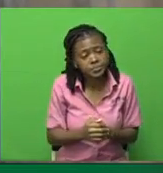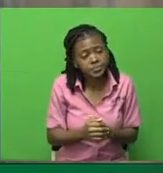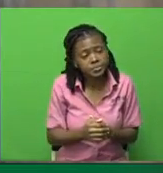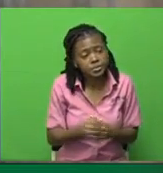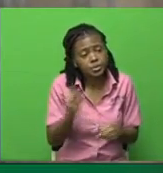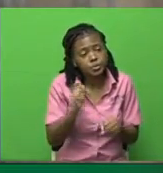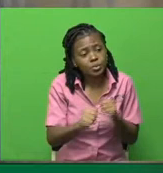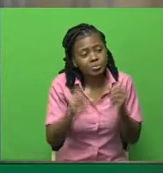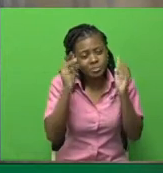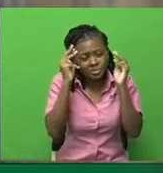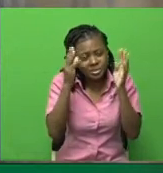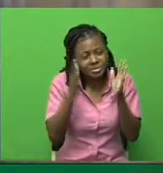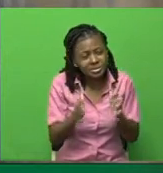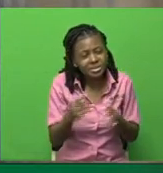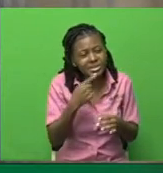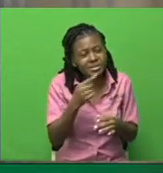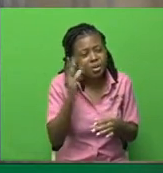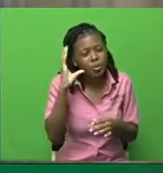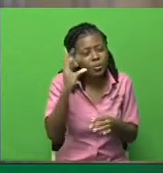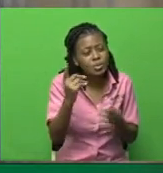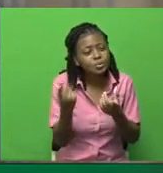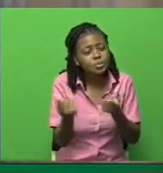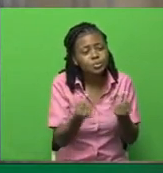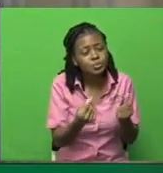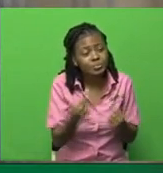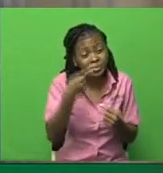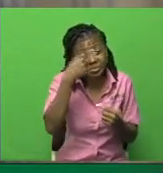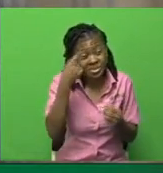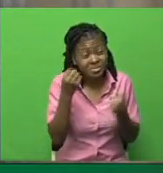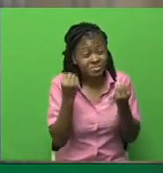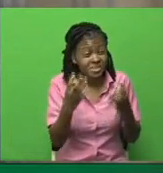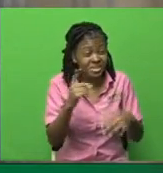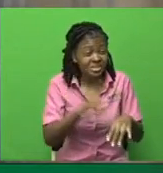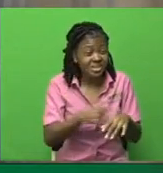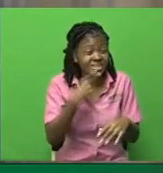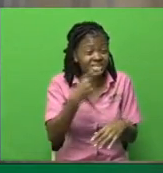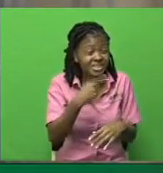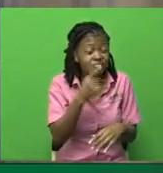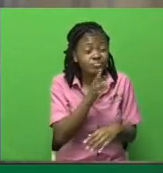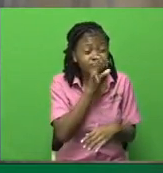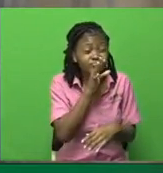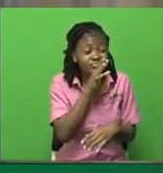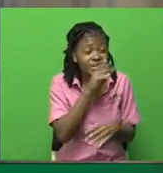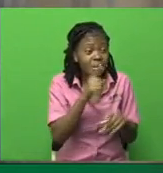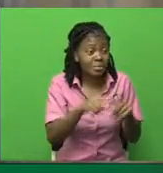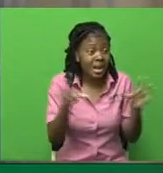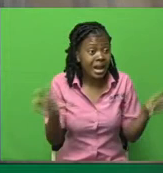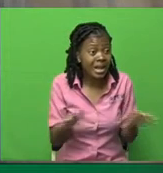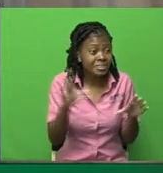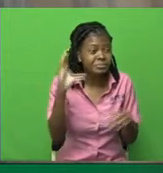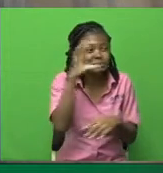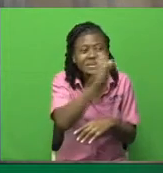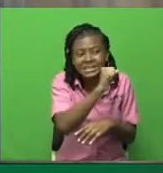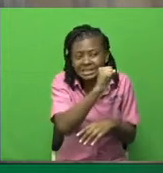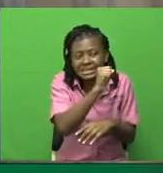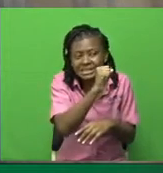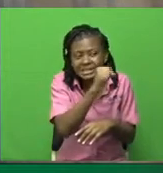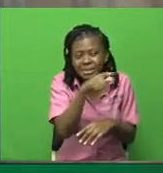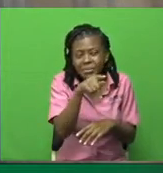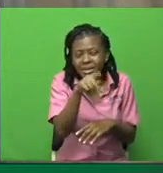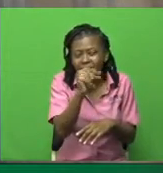a minister said he would do because so many times things are said and they never materialize I say pnm pnm promises never